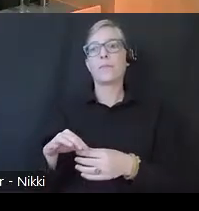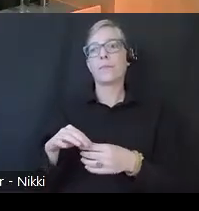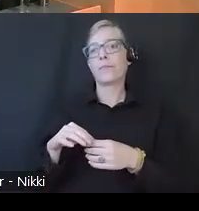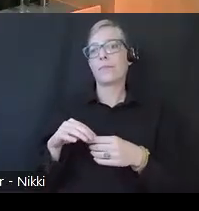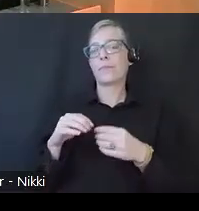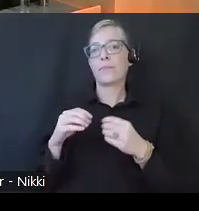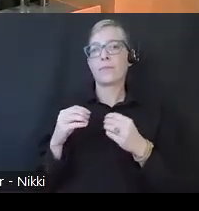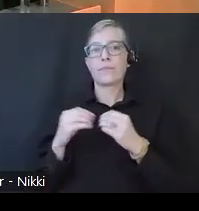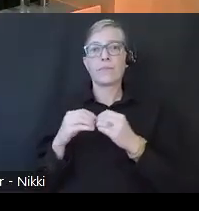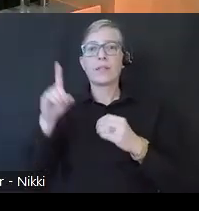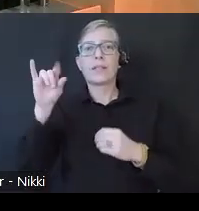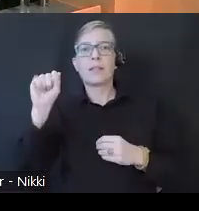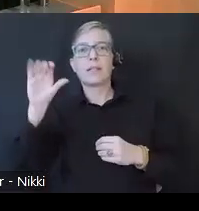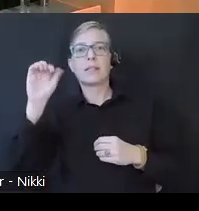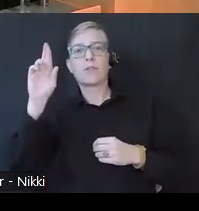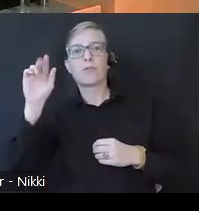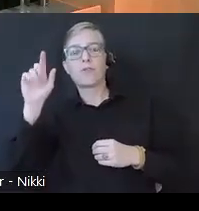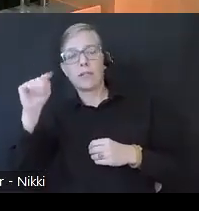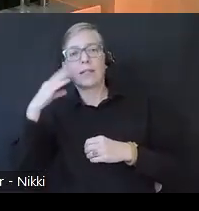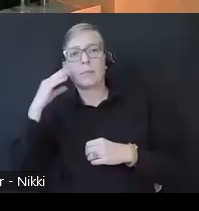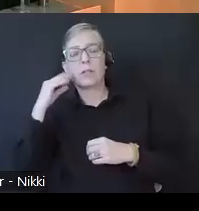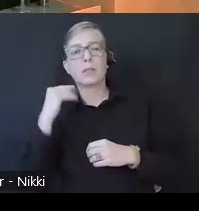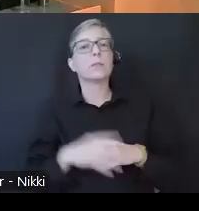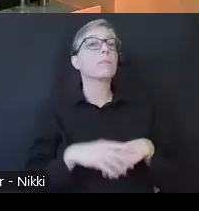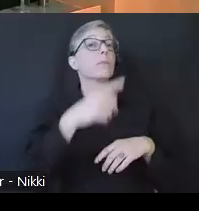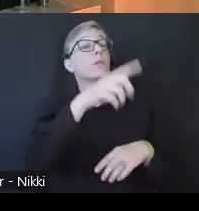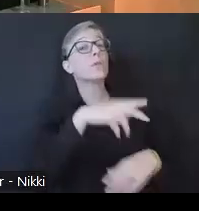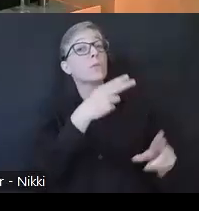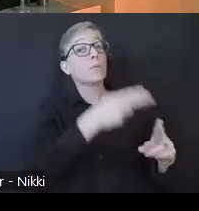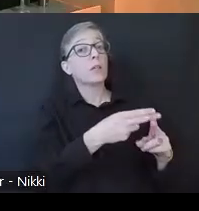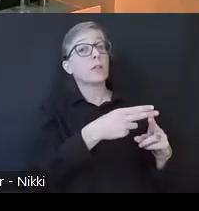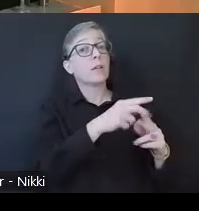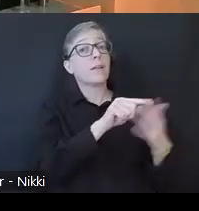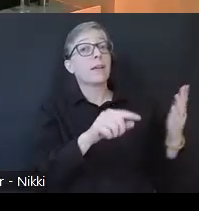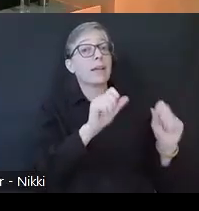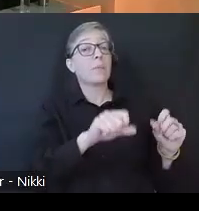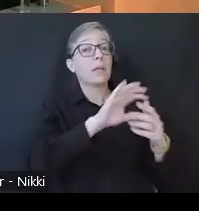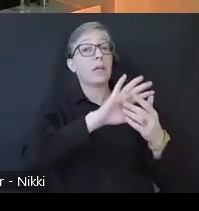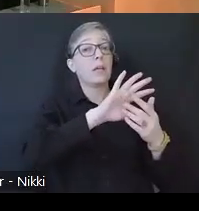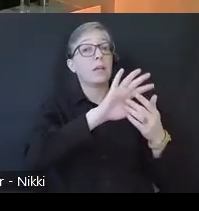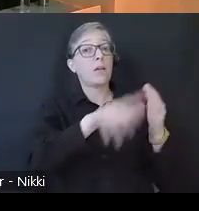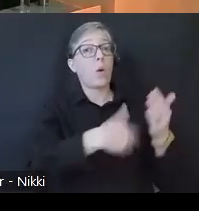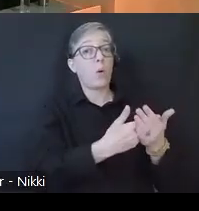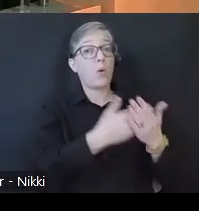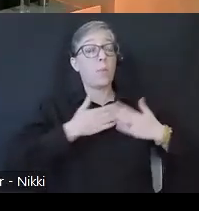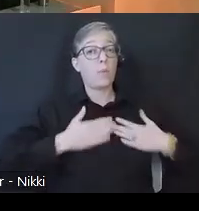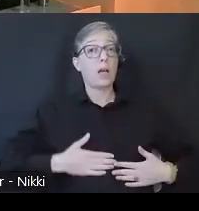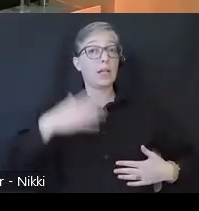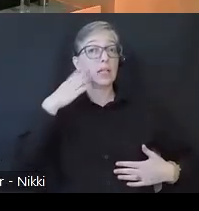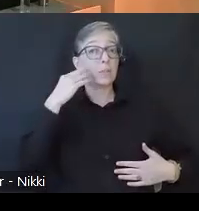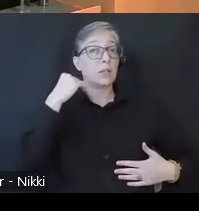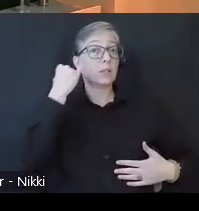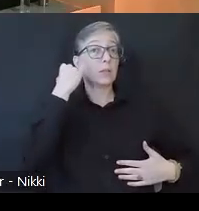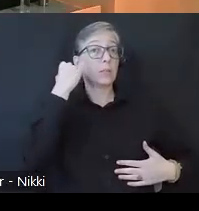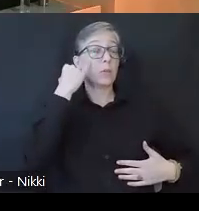experiences. So you mentioned these things can be whole body experiences. So like if someone's seeing